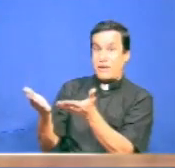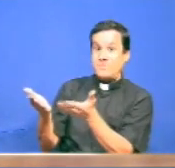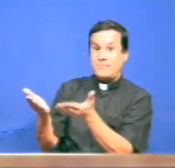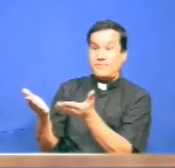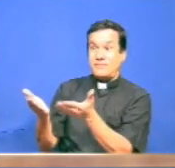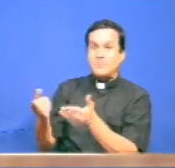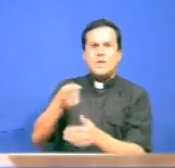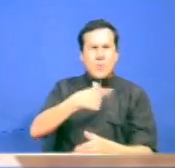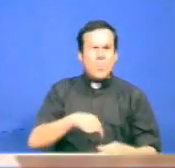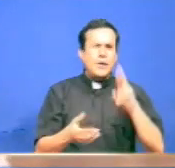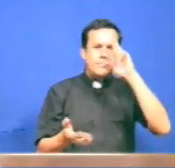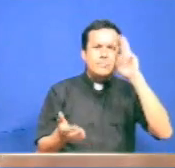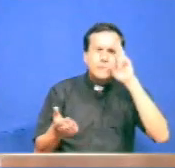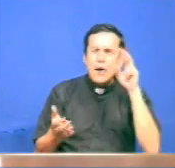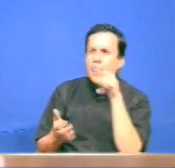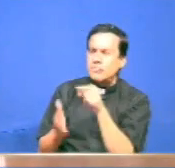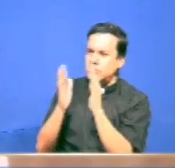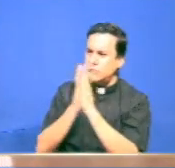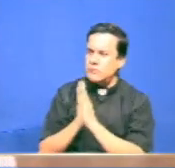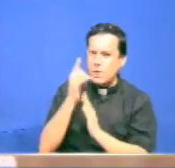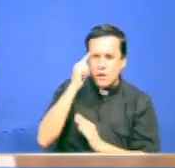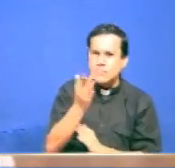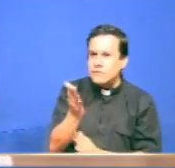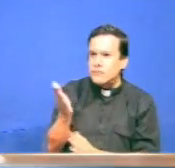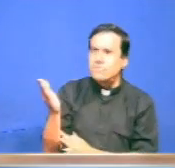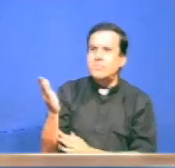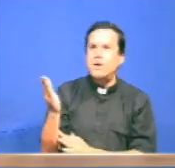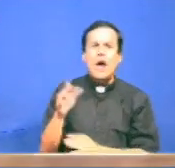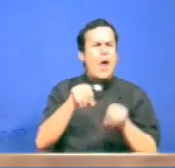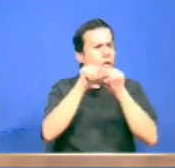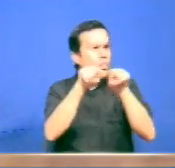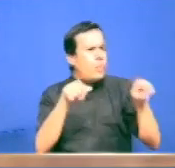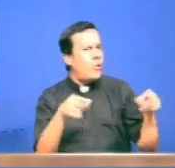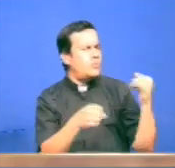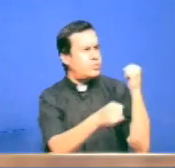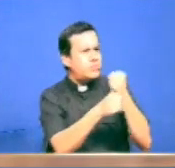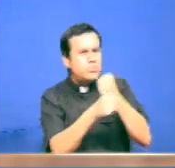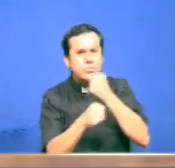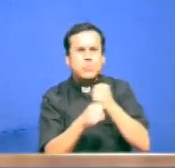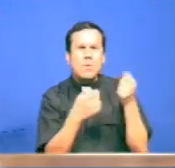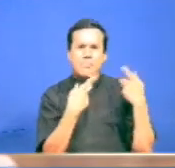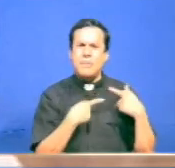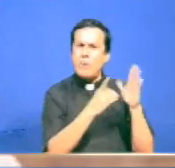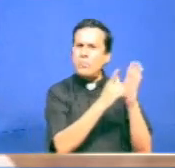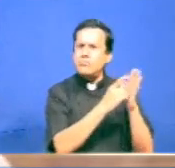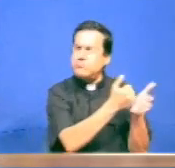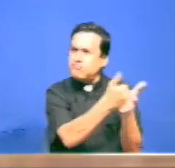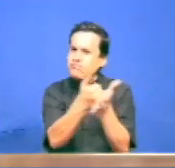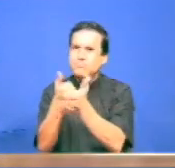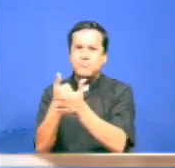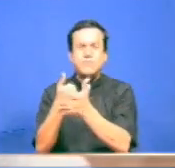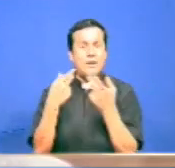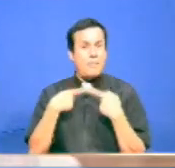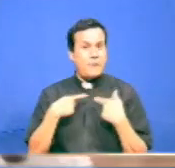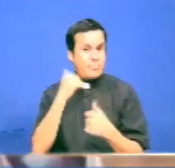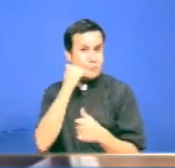tukuwaombea, na nyote ambao mnahusiana na maofisi ya kusaidia watu, tuko hapa